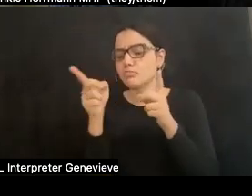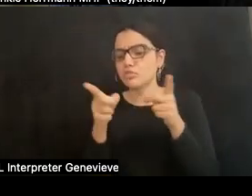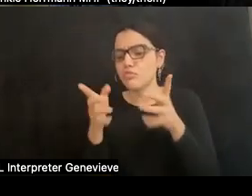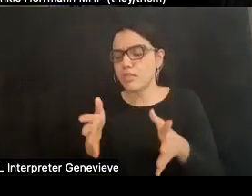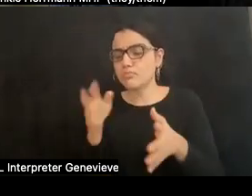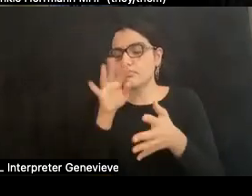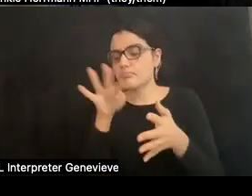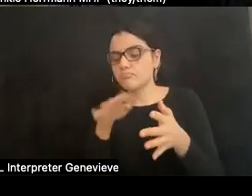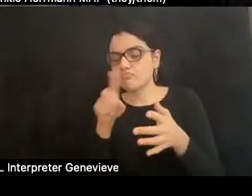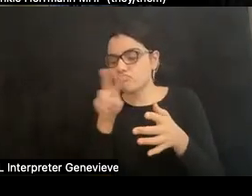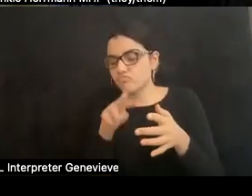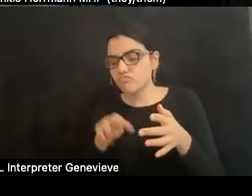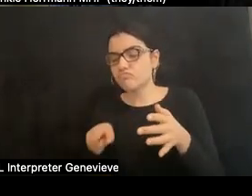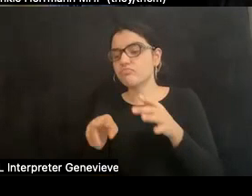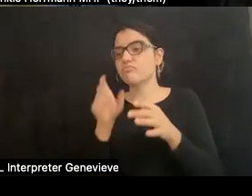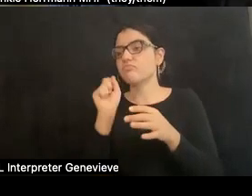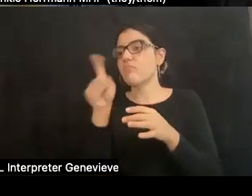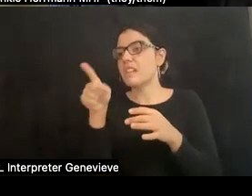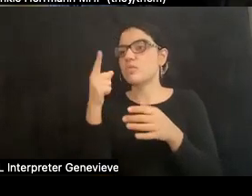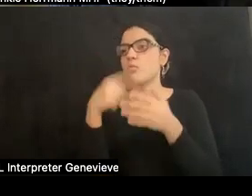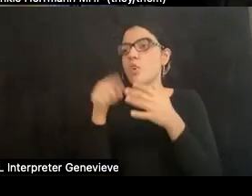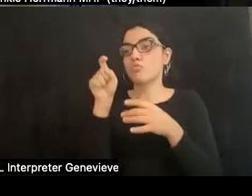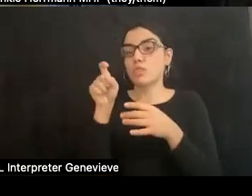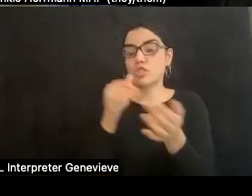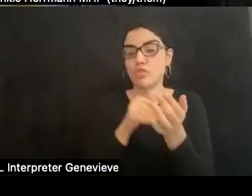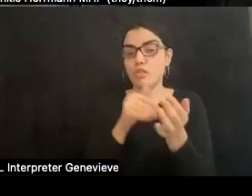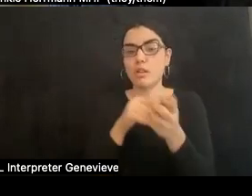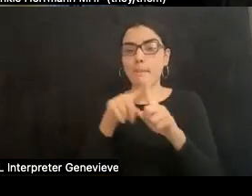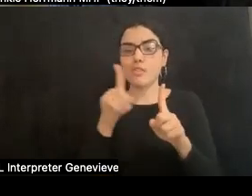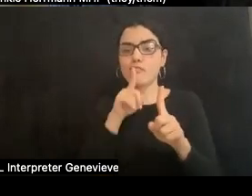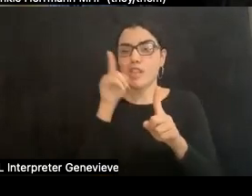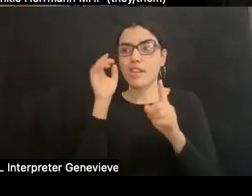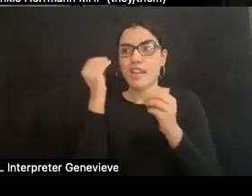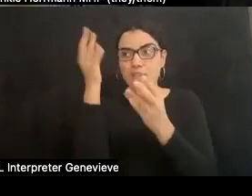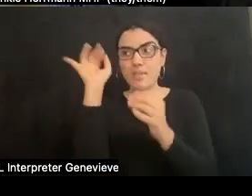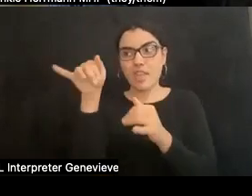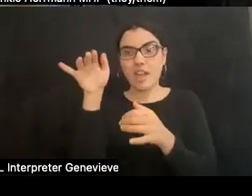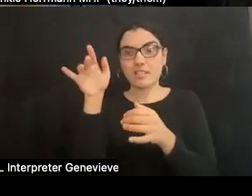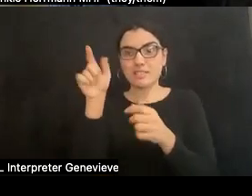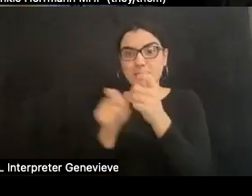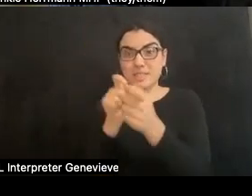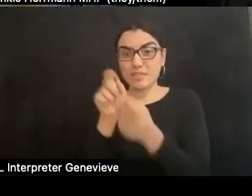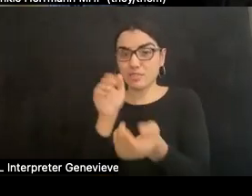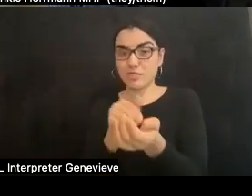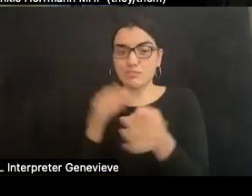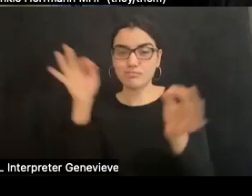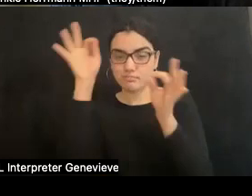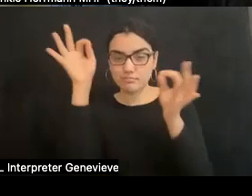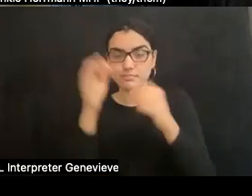the type of specialist or doctor you're asking for. However, you can ask for somebody in an area that's convenient for you, someplace you